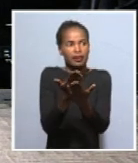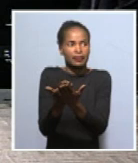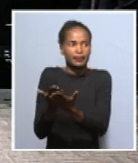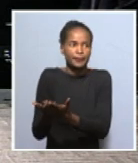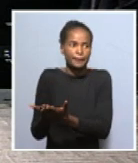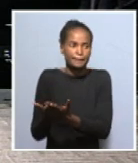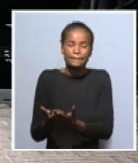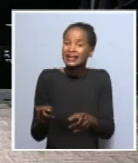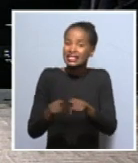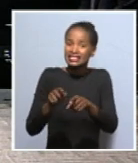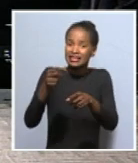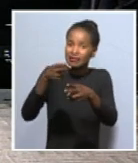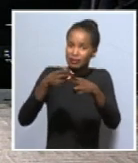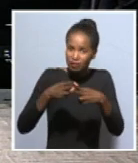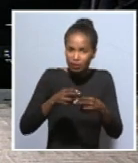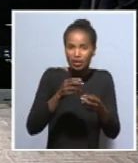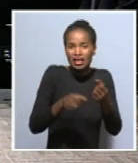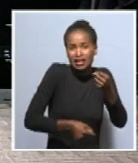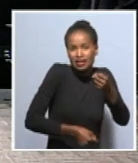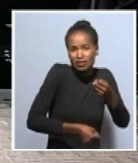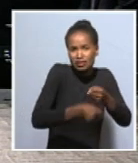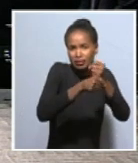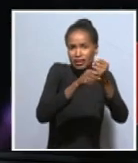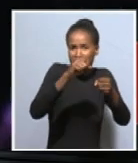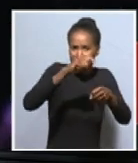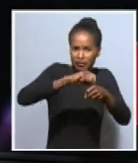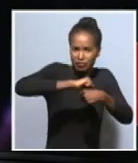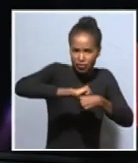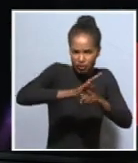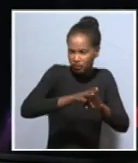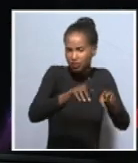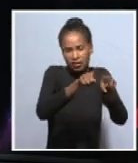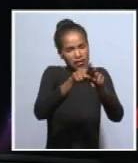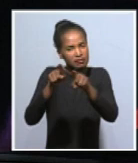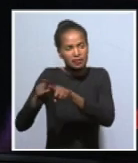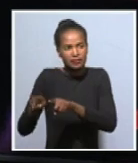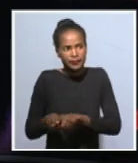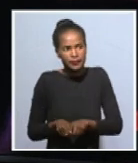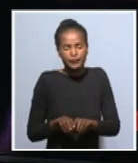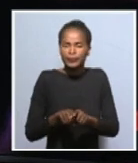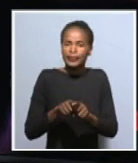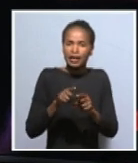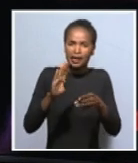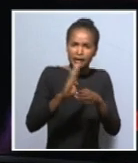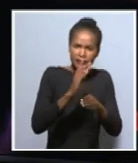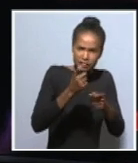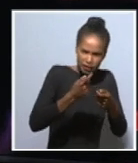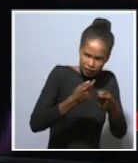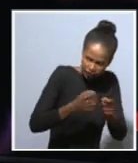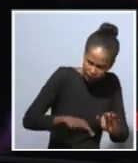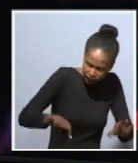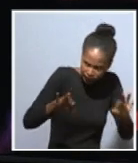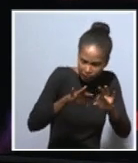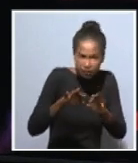are. So, and as I've said earlier, we do have loans both for communal farmers as well as for